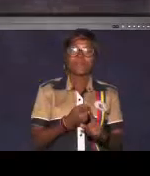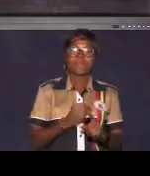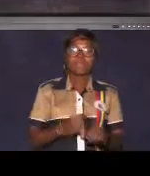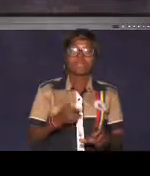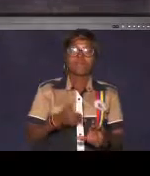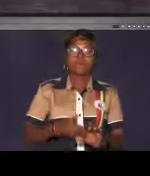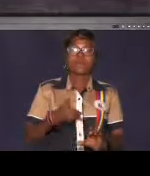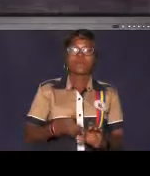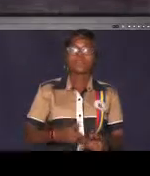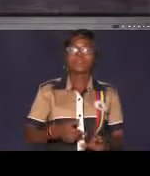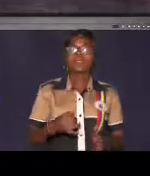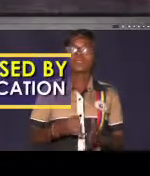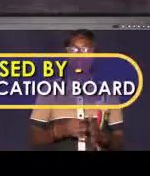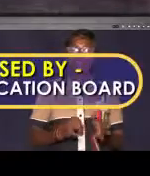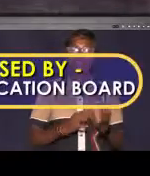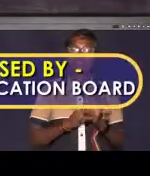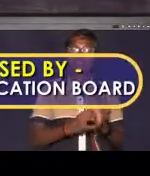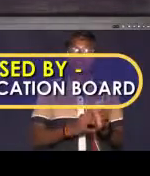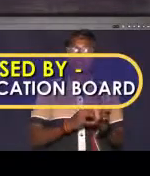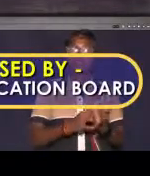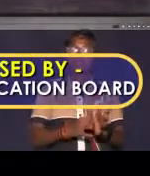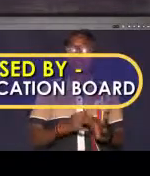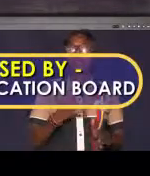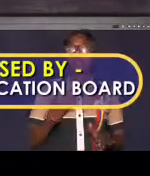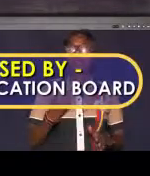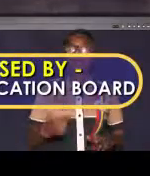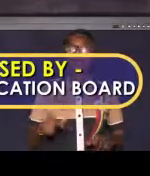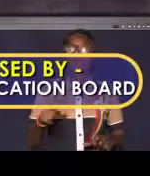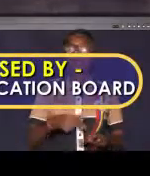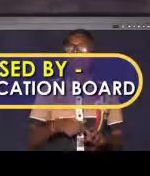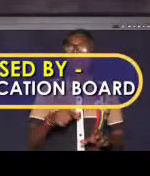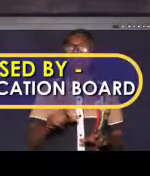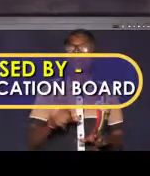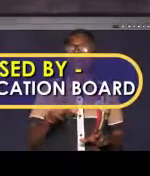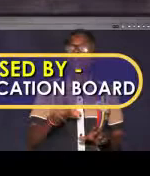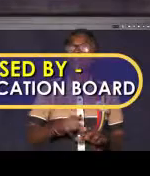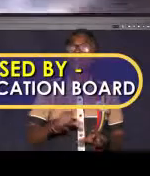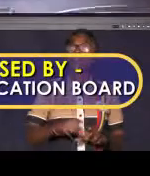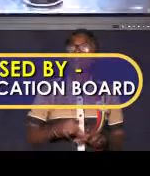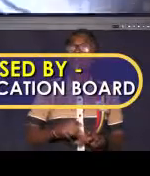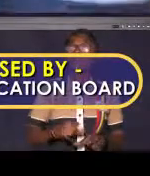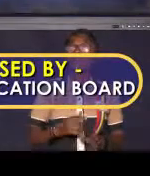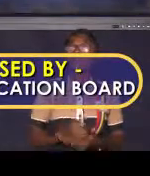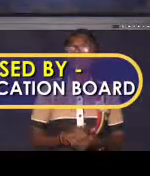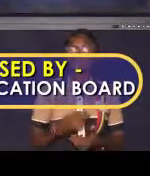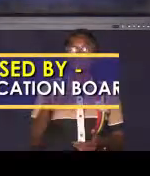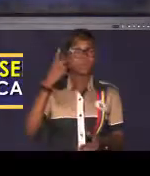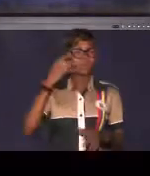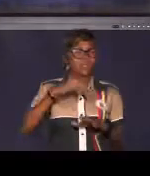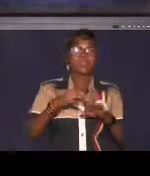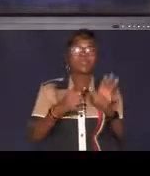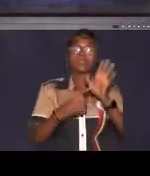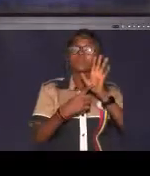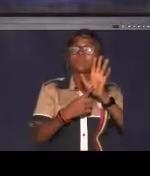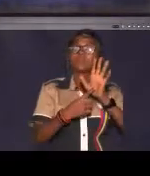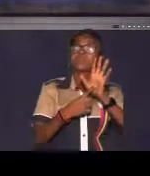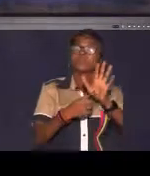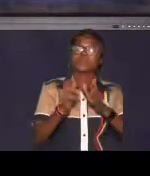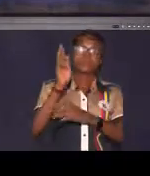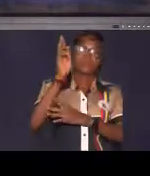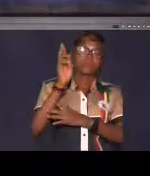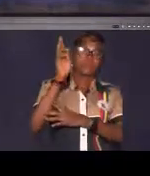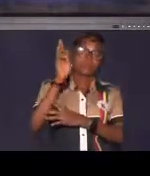So petroleum is one of the examples of liquid mineral. So let's look at it. This